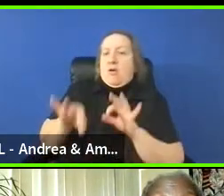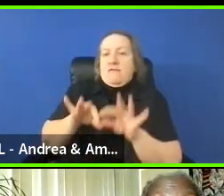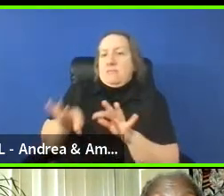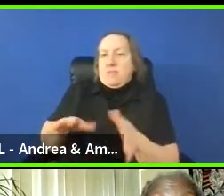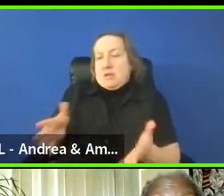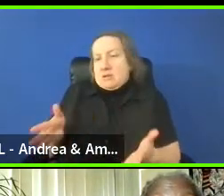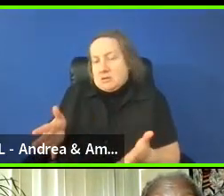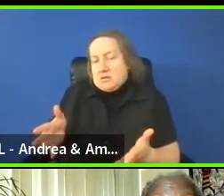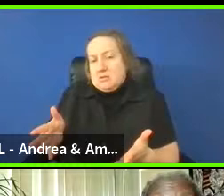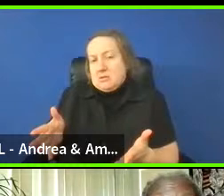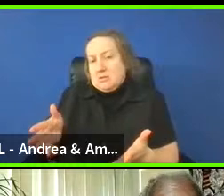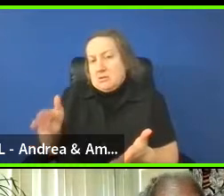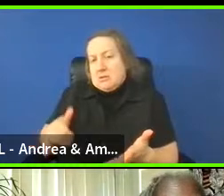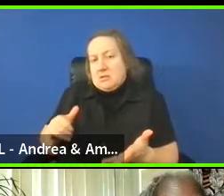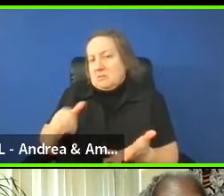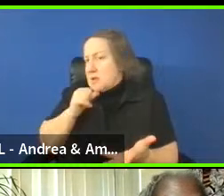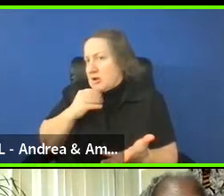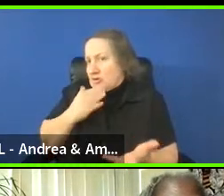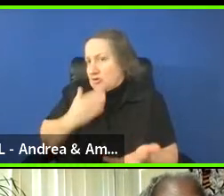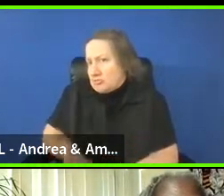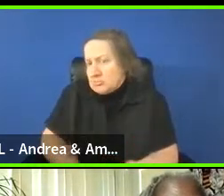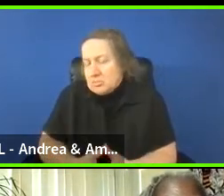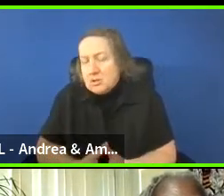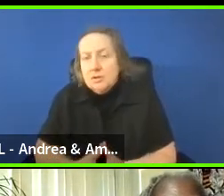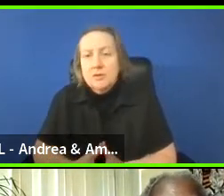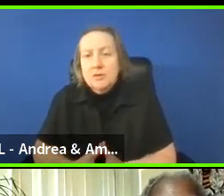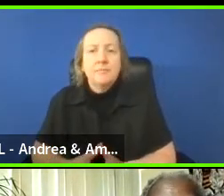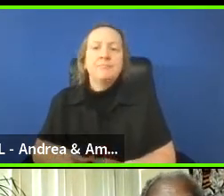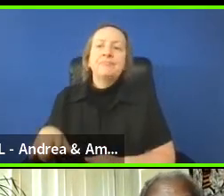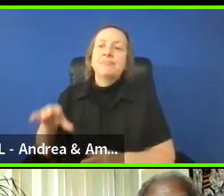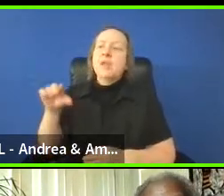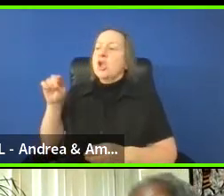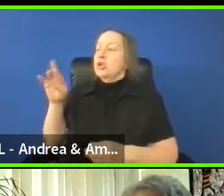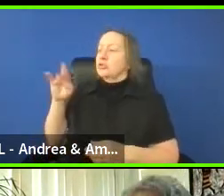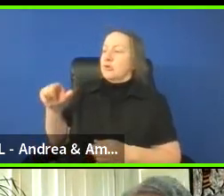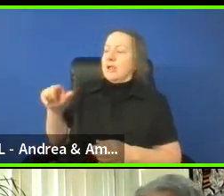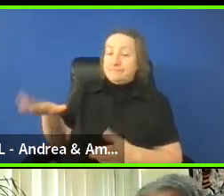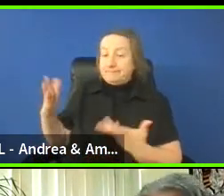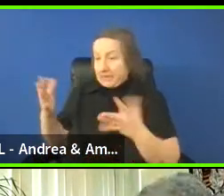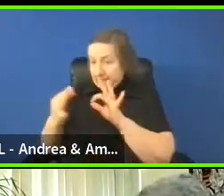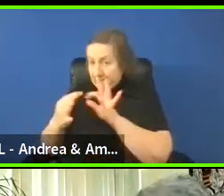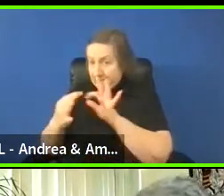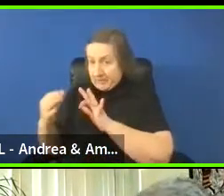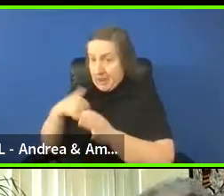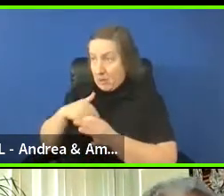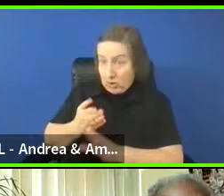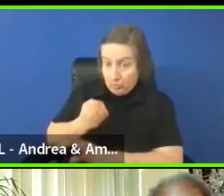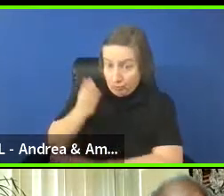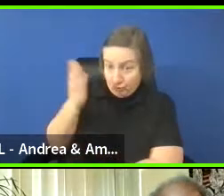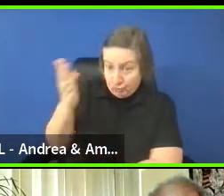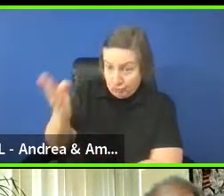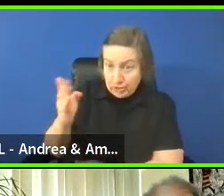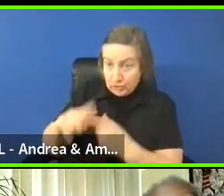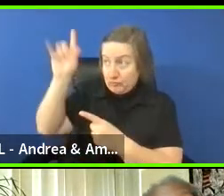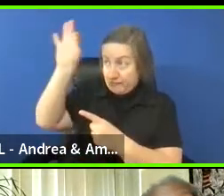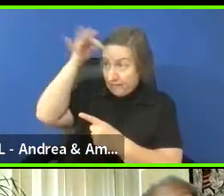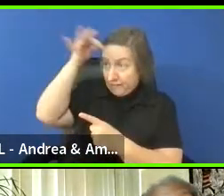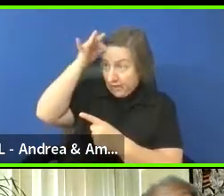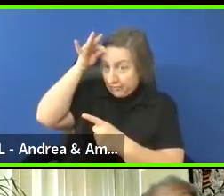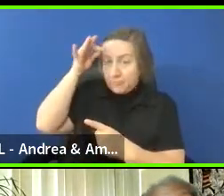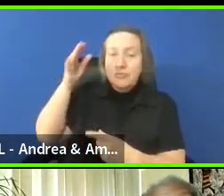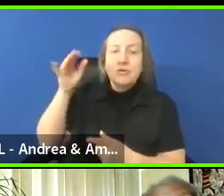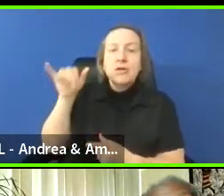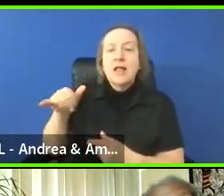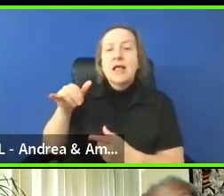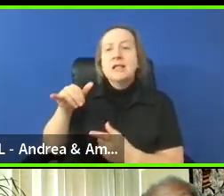And that's not a good thing. So the input that we're taking to them is input that we have